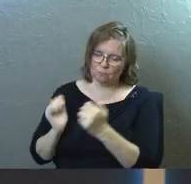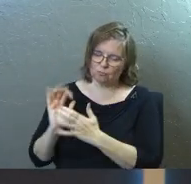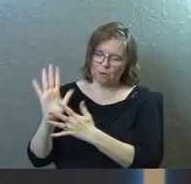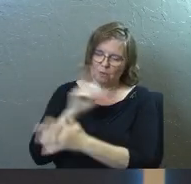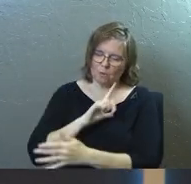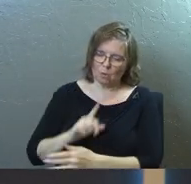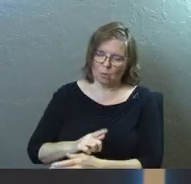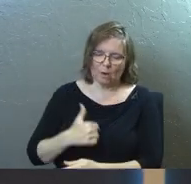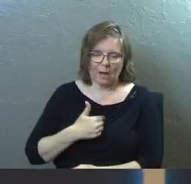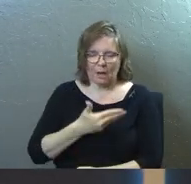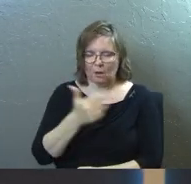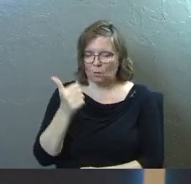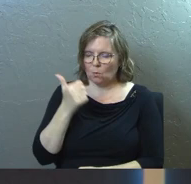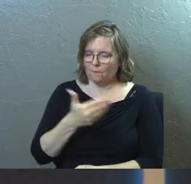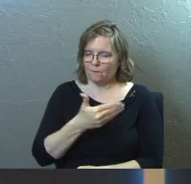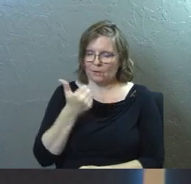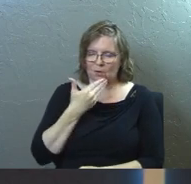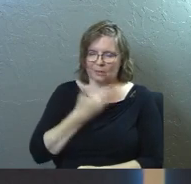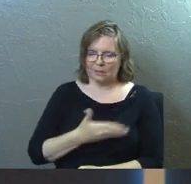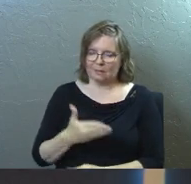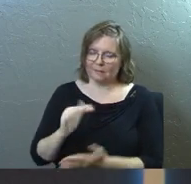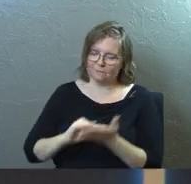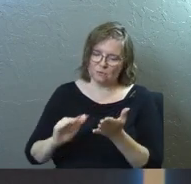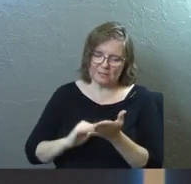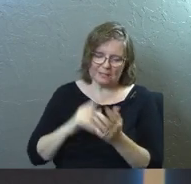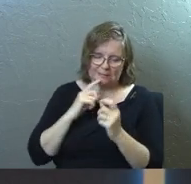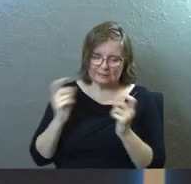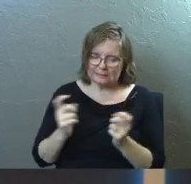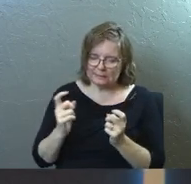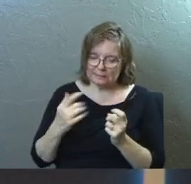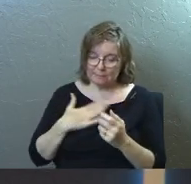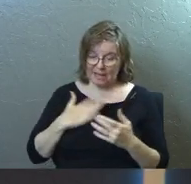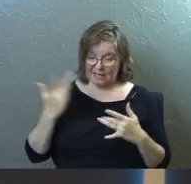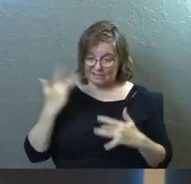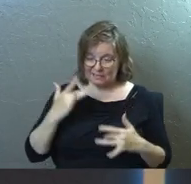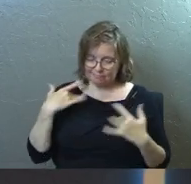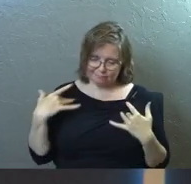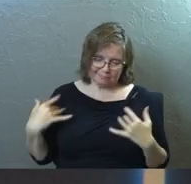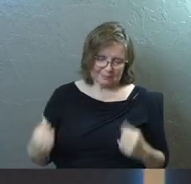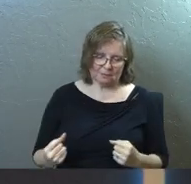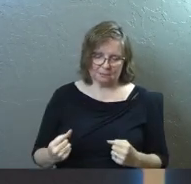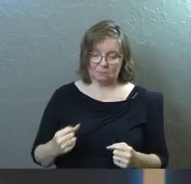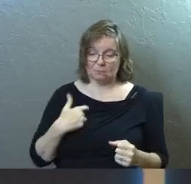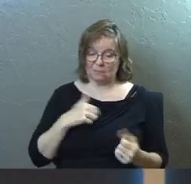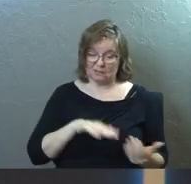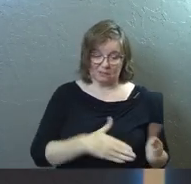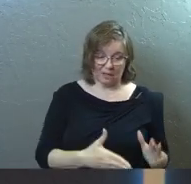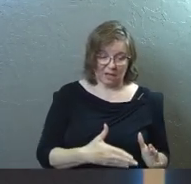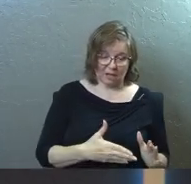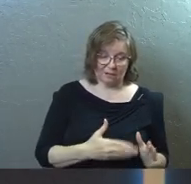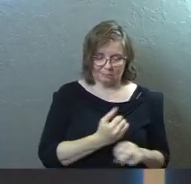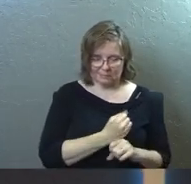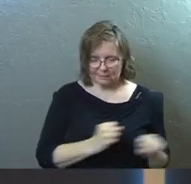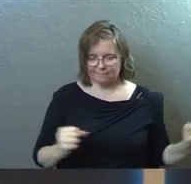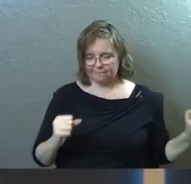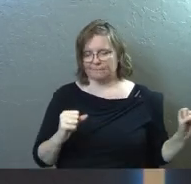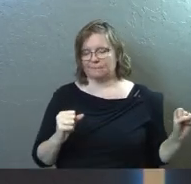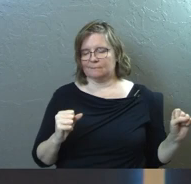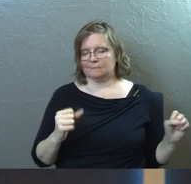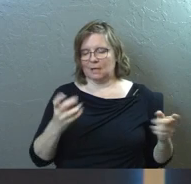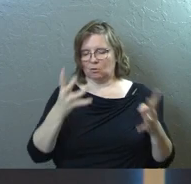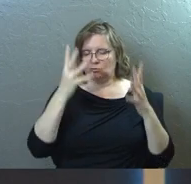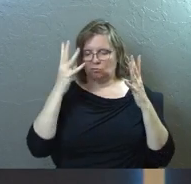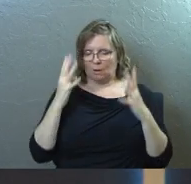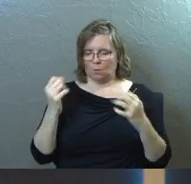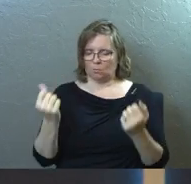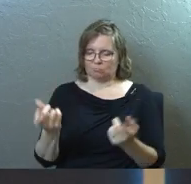the good things he does for me. He forgives all my sins and heals my diseases. He redeems me from death and crowns me with love and tender